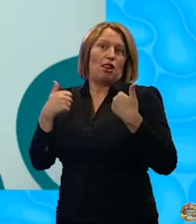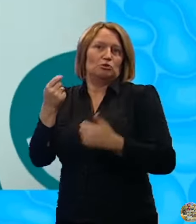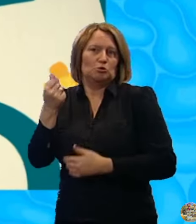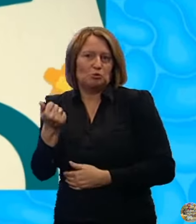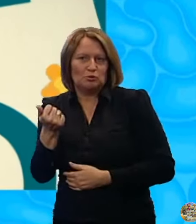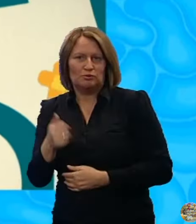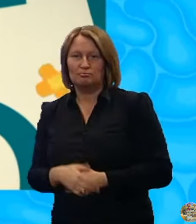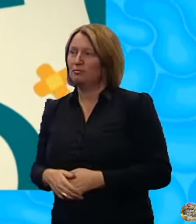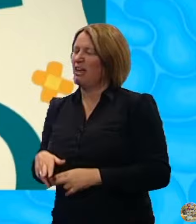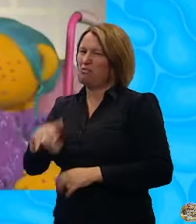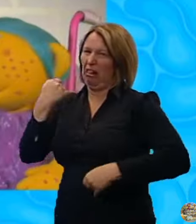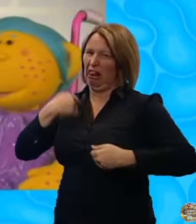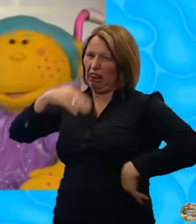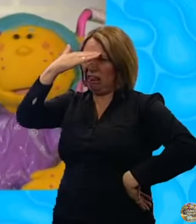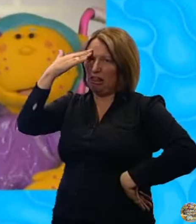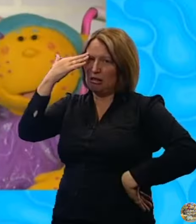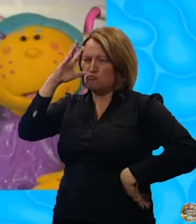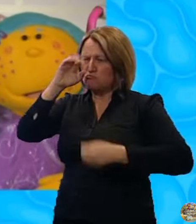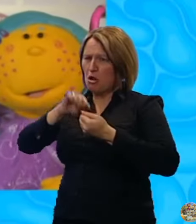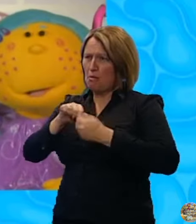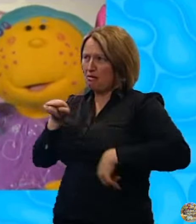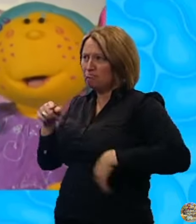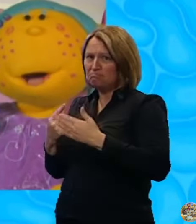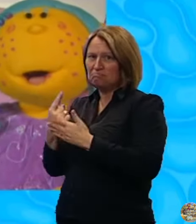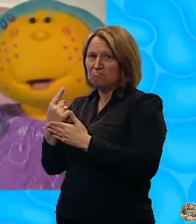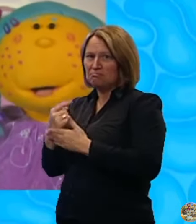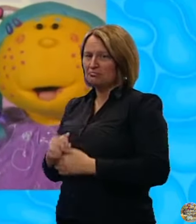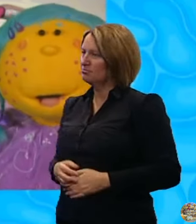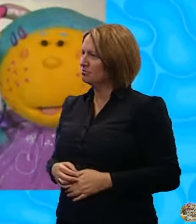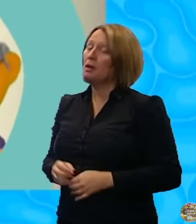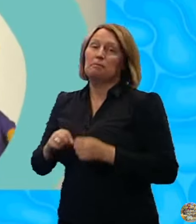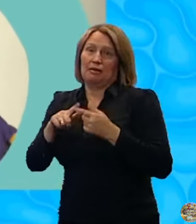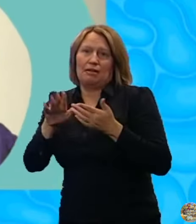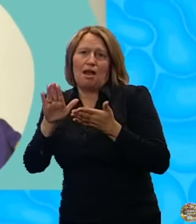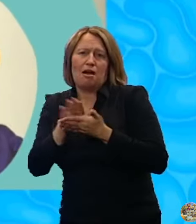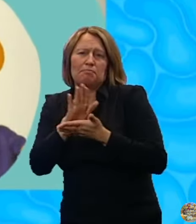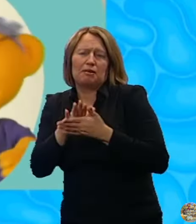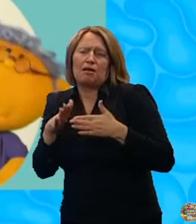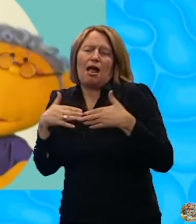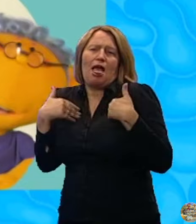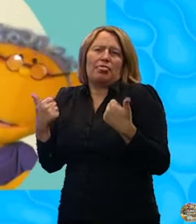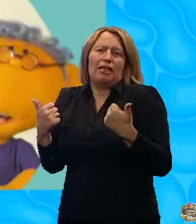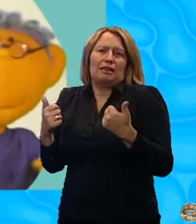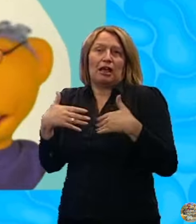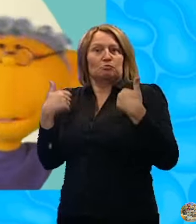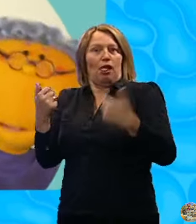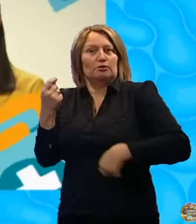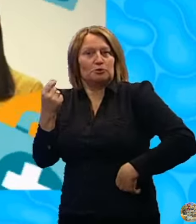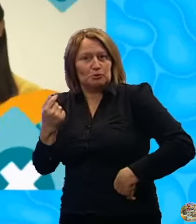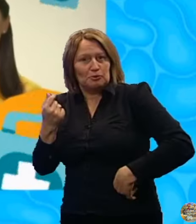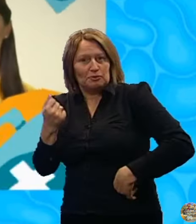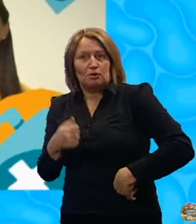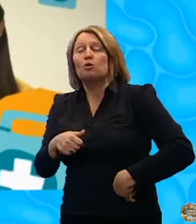And if you're feeling poorly, just remember this tune. Be happy, be healthy, and get well soon.